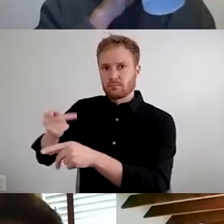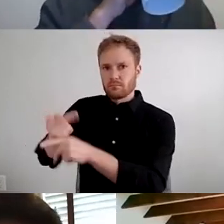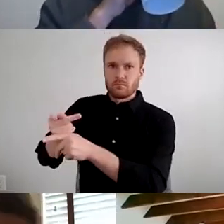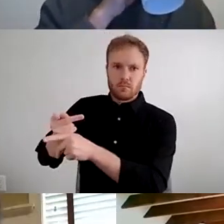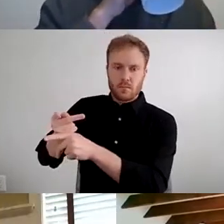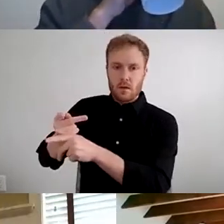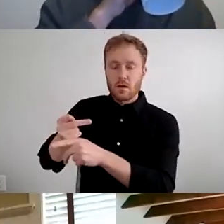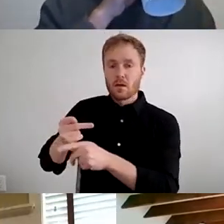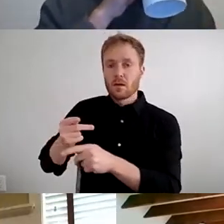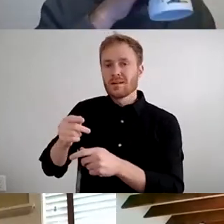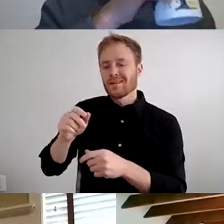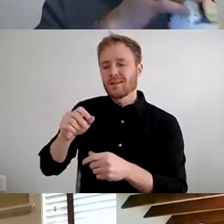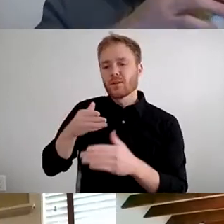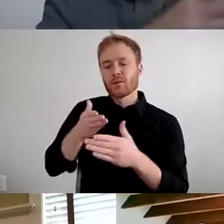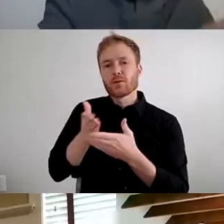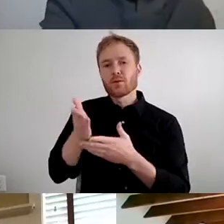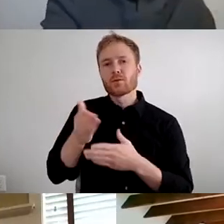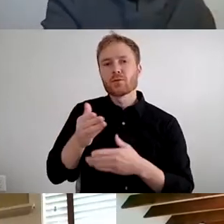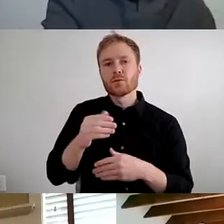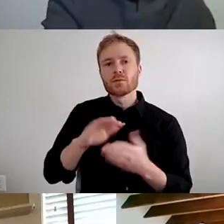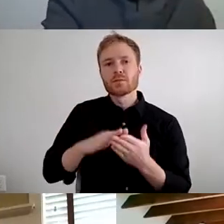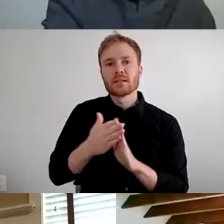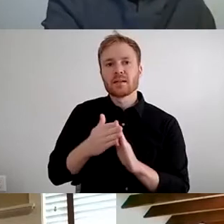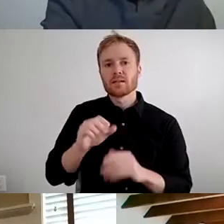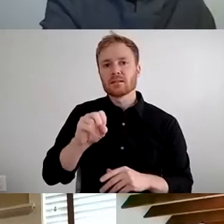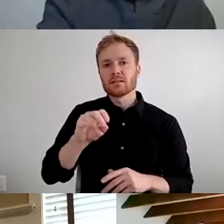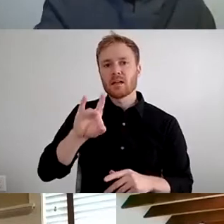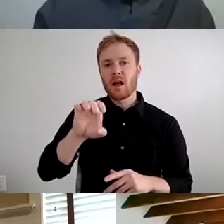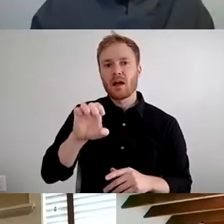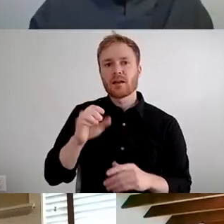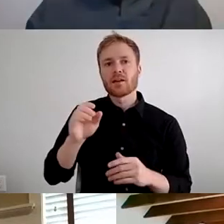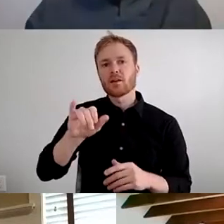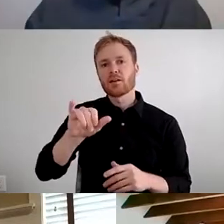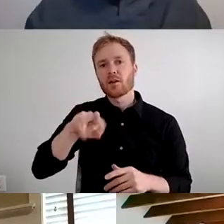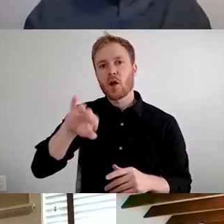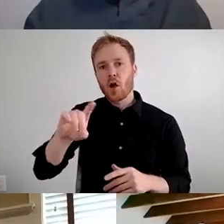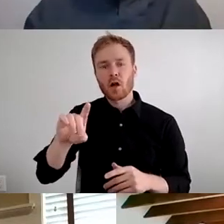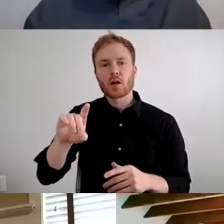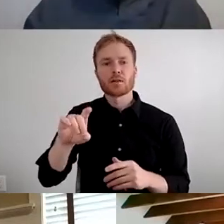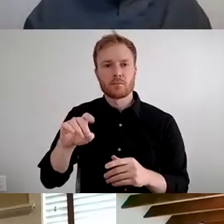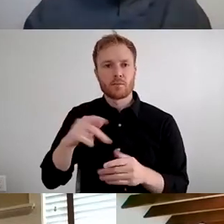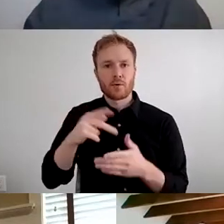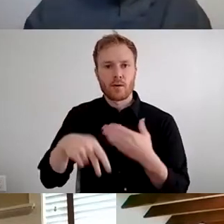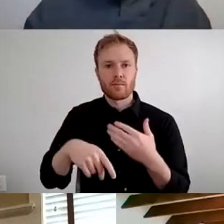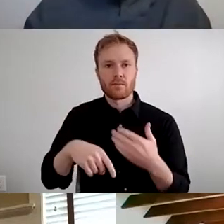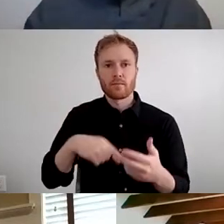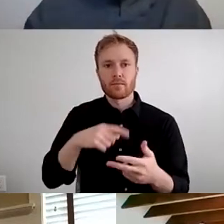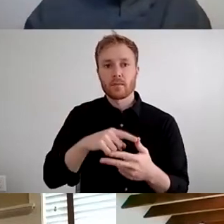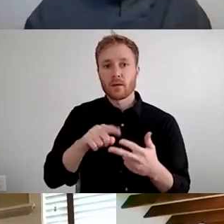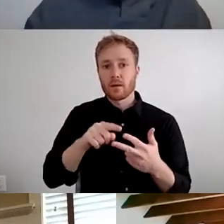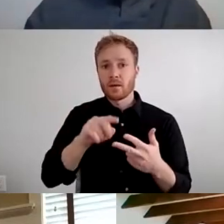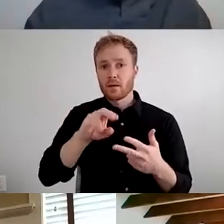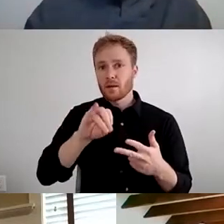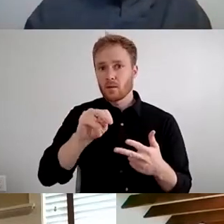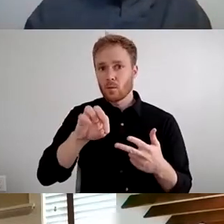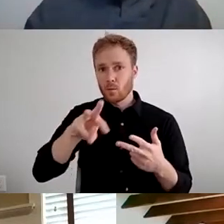G, 855 Inwood, 1123 Morrison, 540